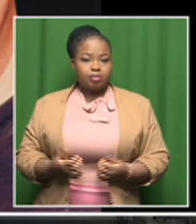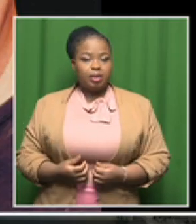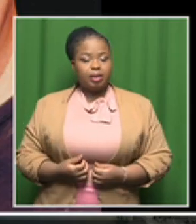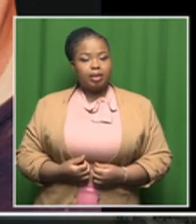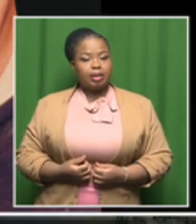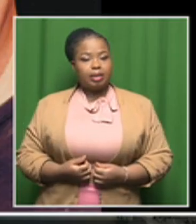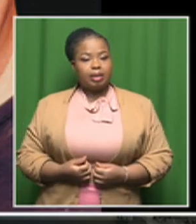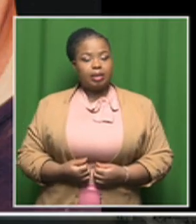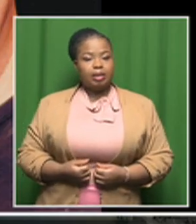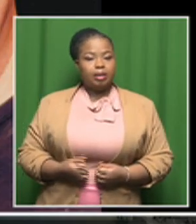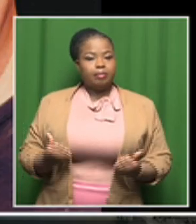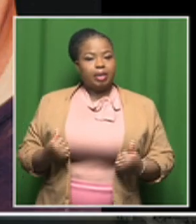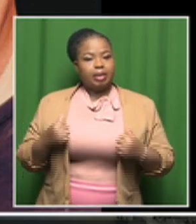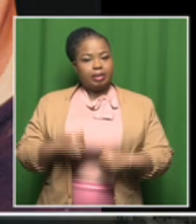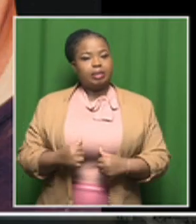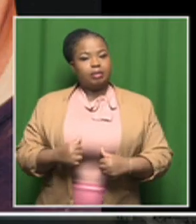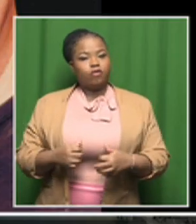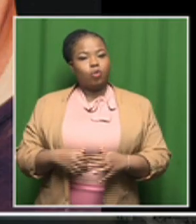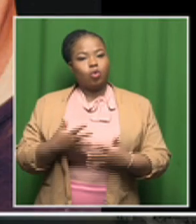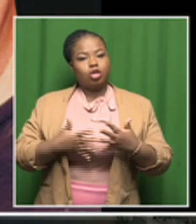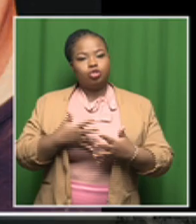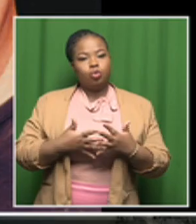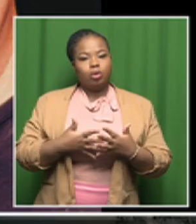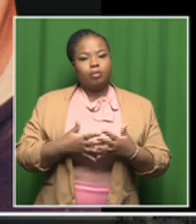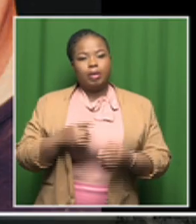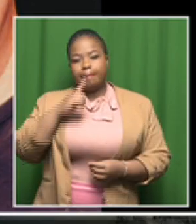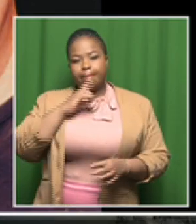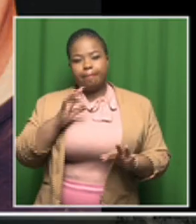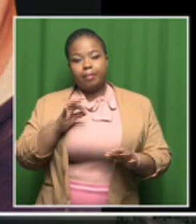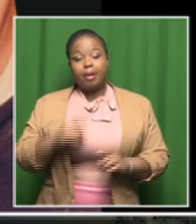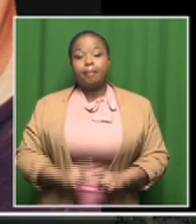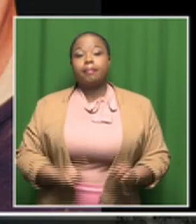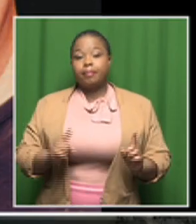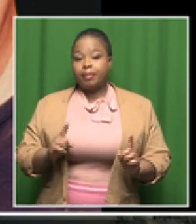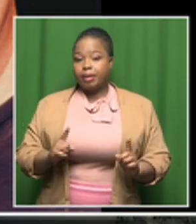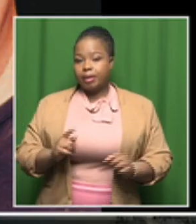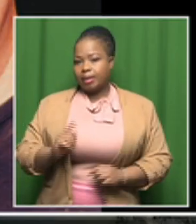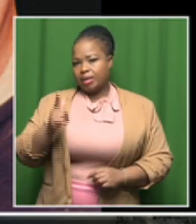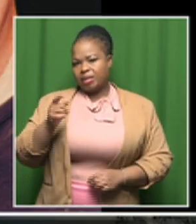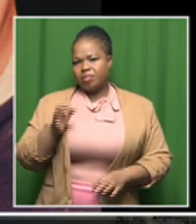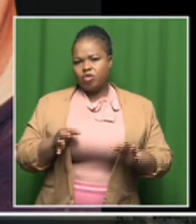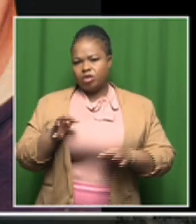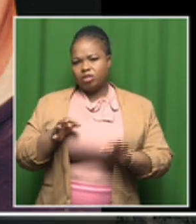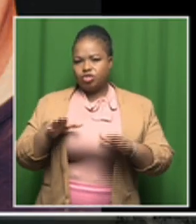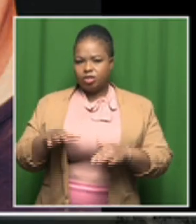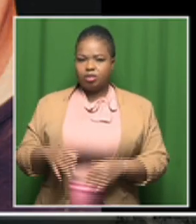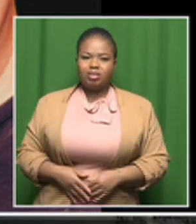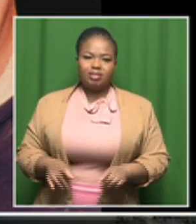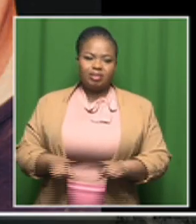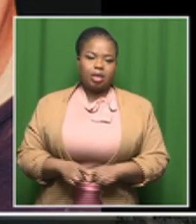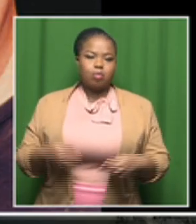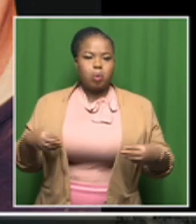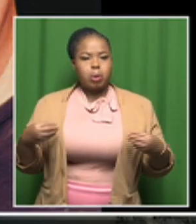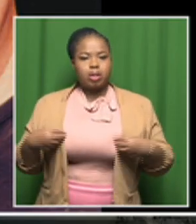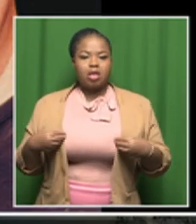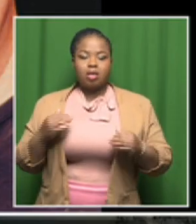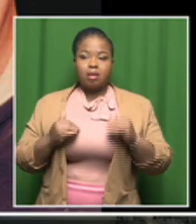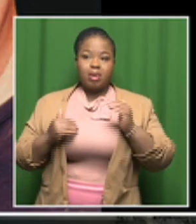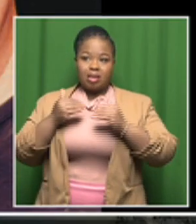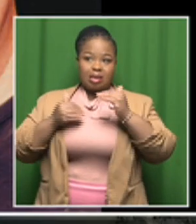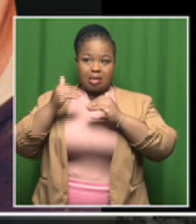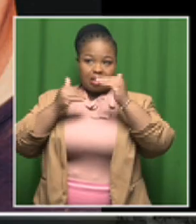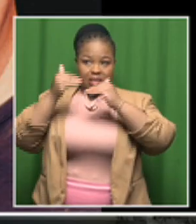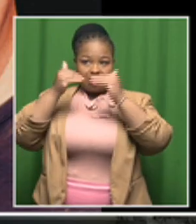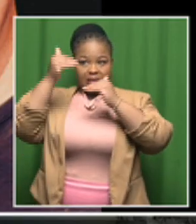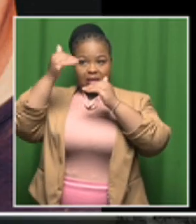of satire. But I must tell you something. Politicians are like monkeys. The higher they climb the pole of ambition,